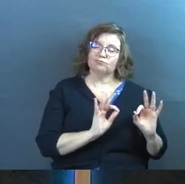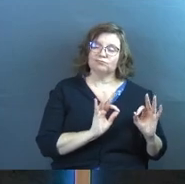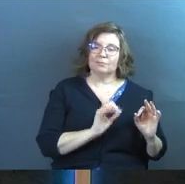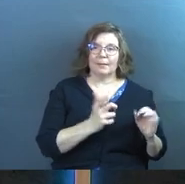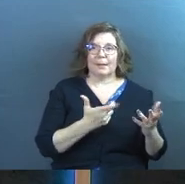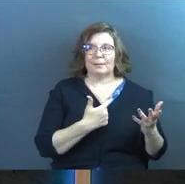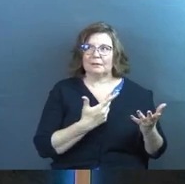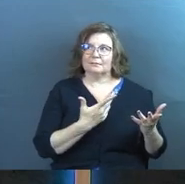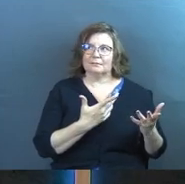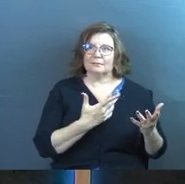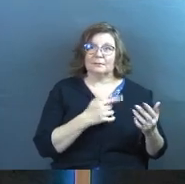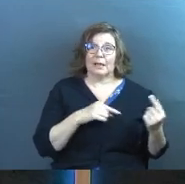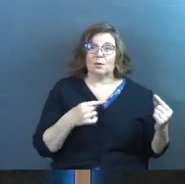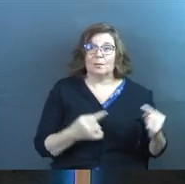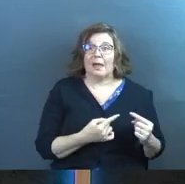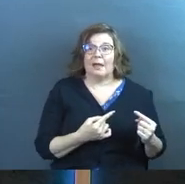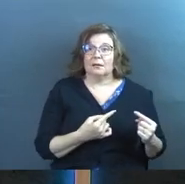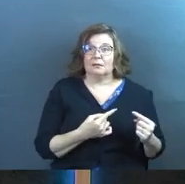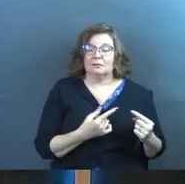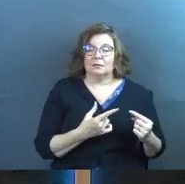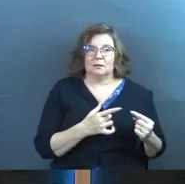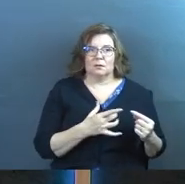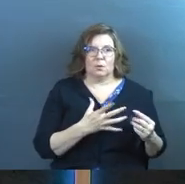wasn't academic, maybe it was pain.